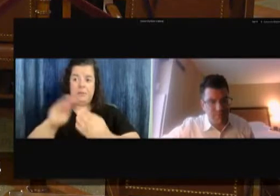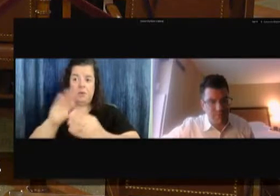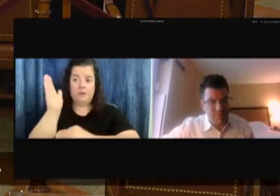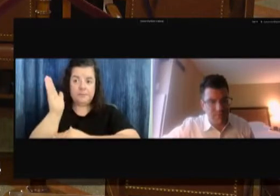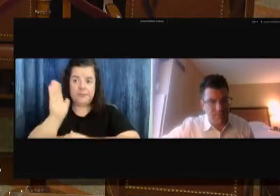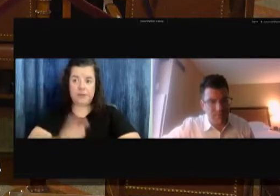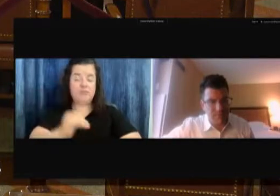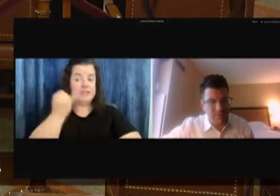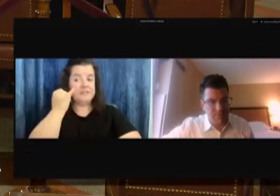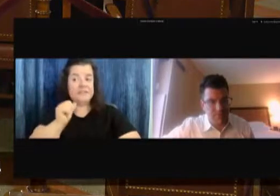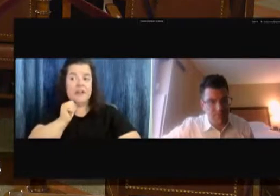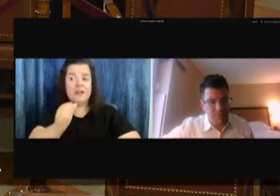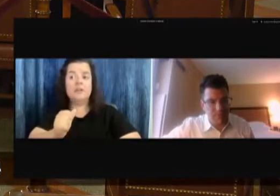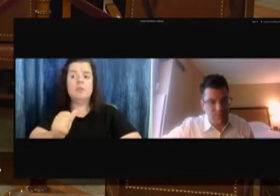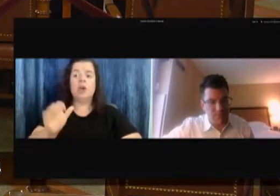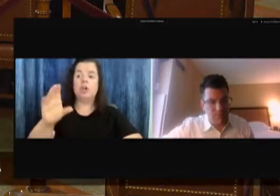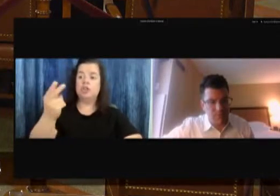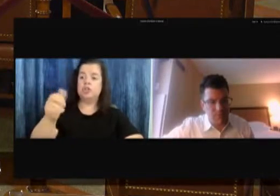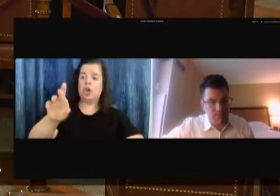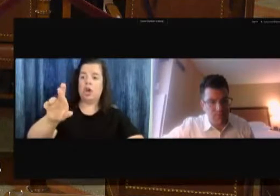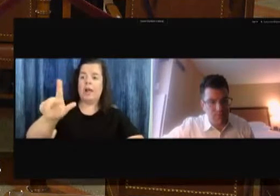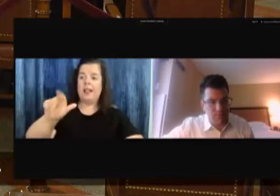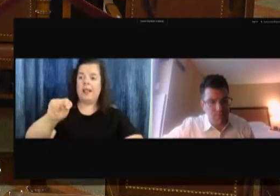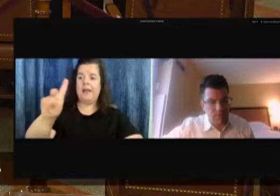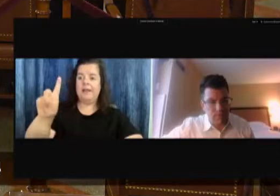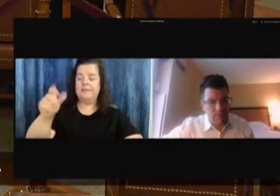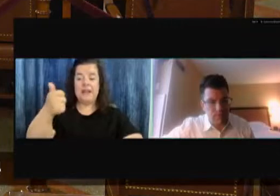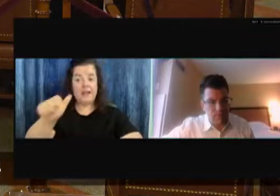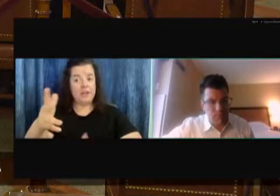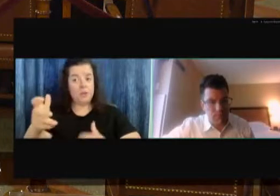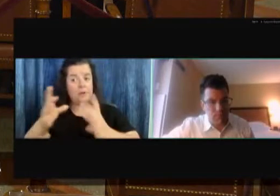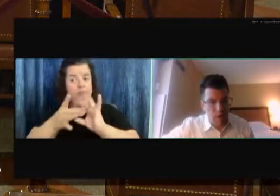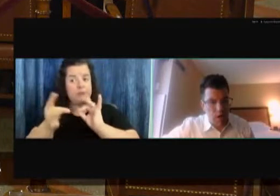If not, Councilman Charlin, is there anything you would like to add?